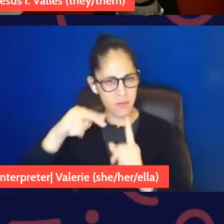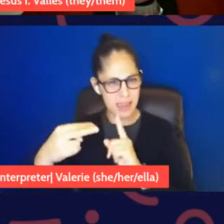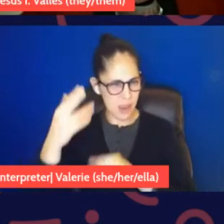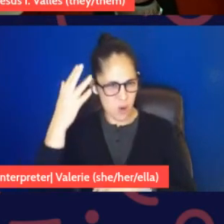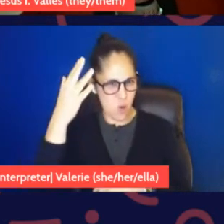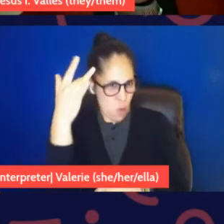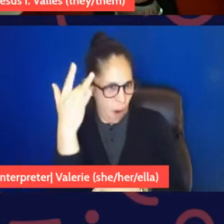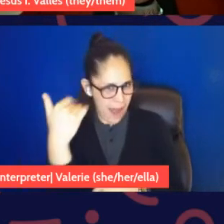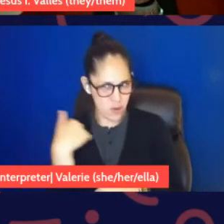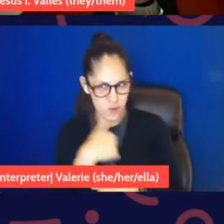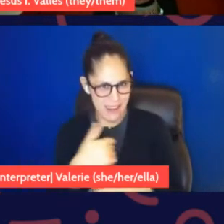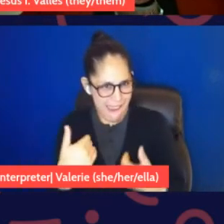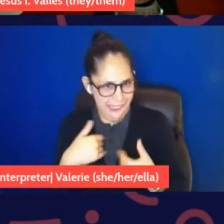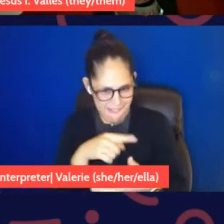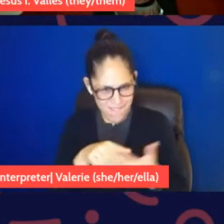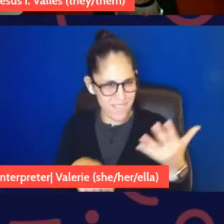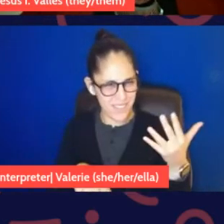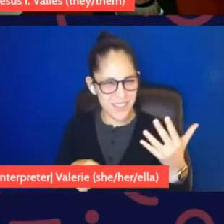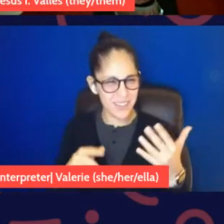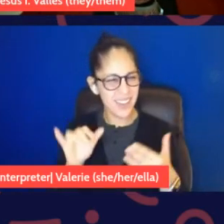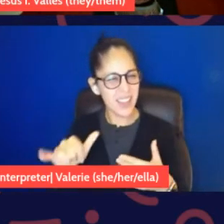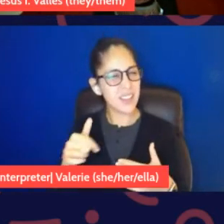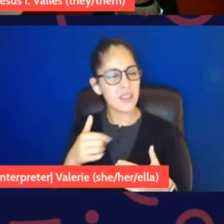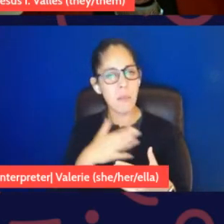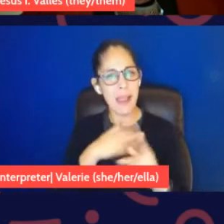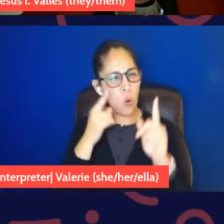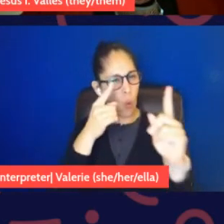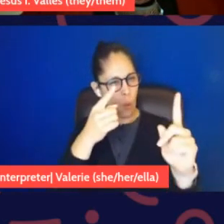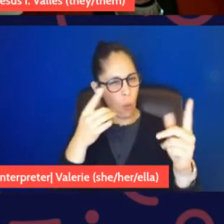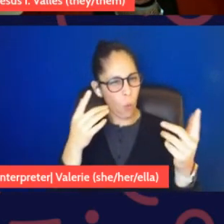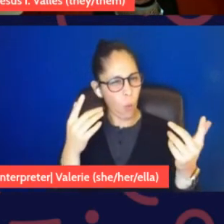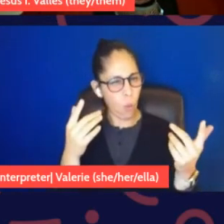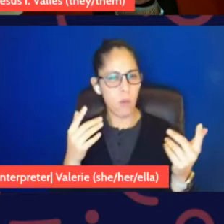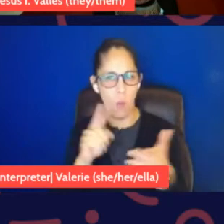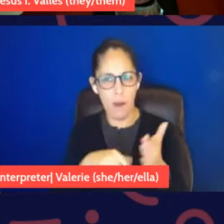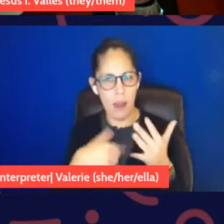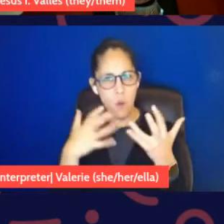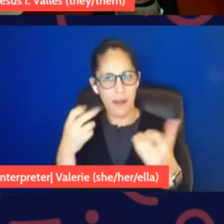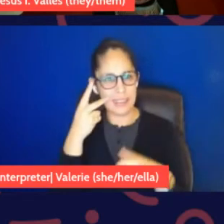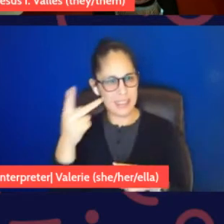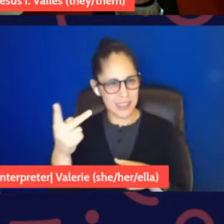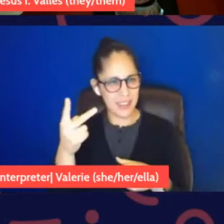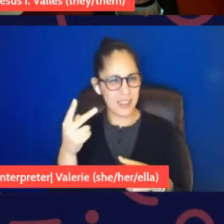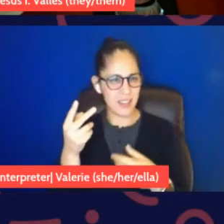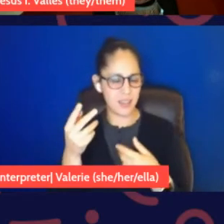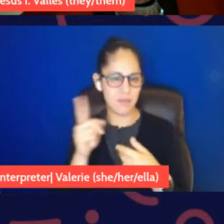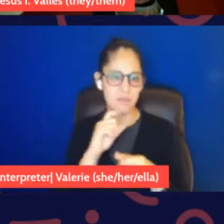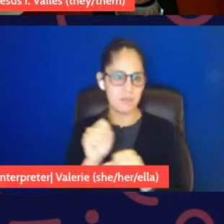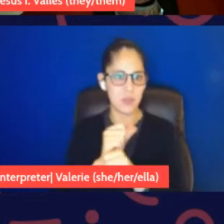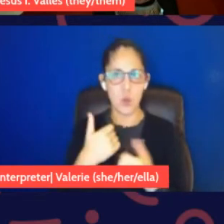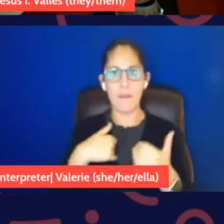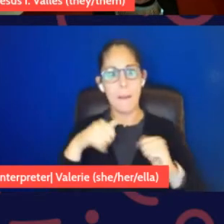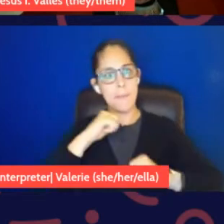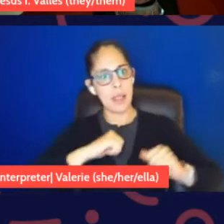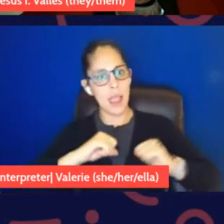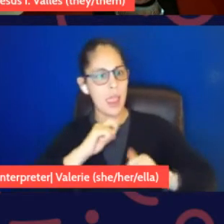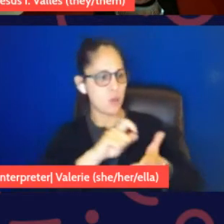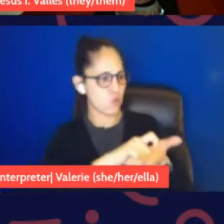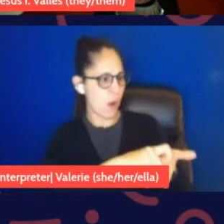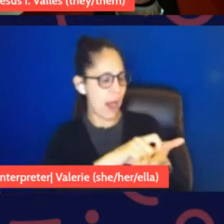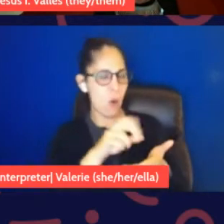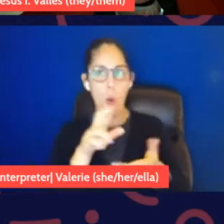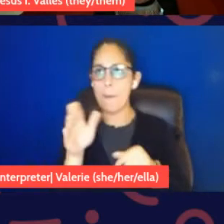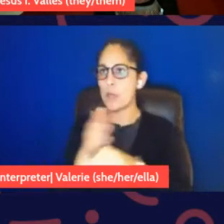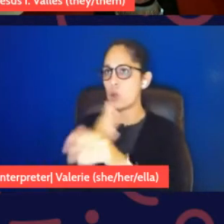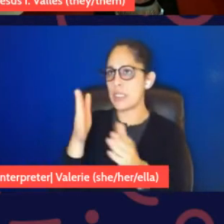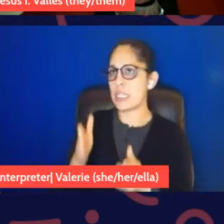these are the things that I like to see, you know, and these are the same, you know, play or musicians or artists that I follow,